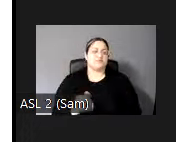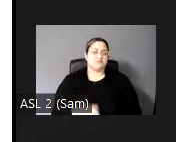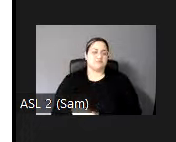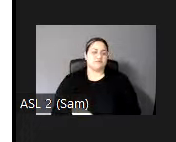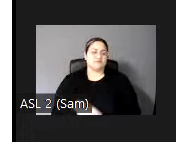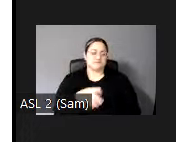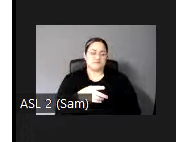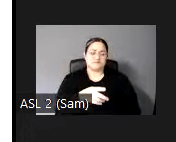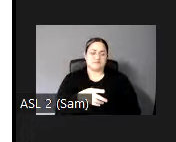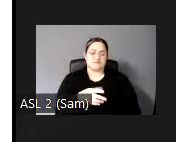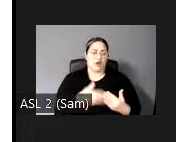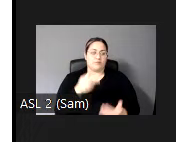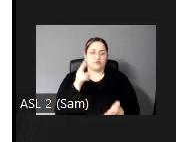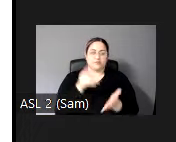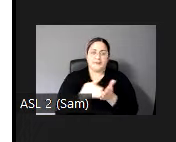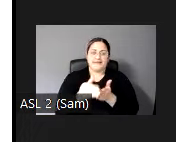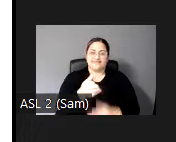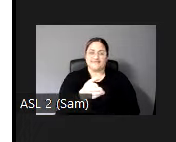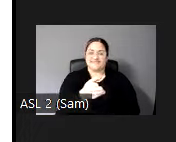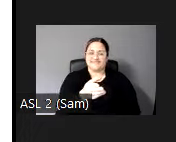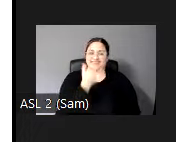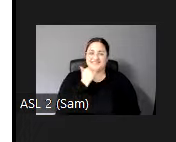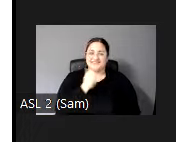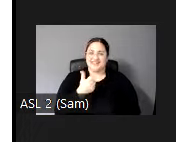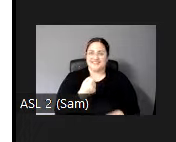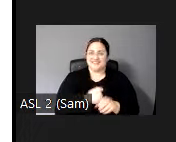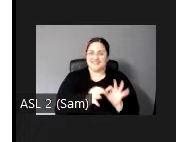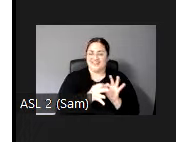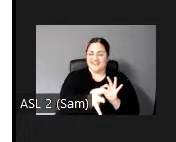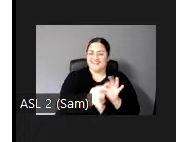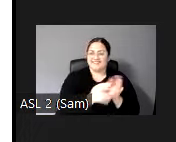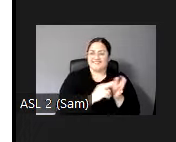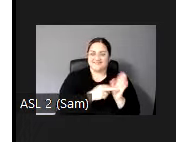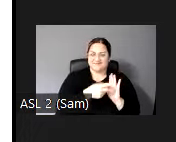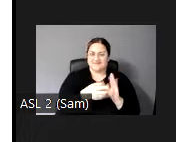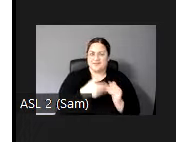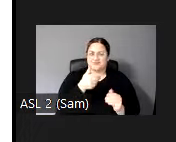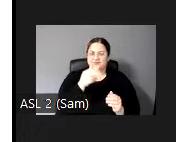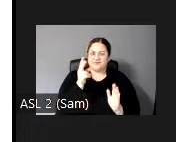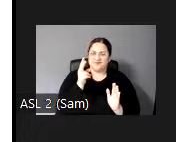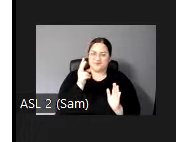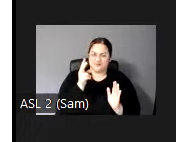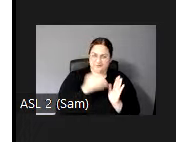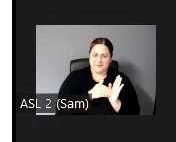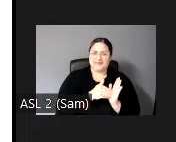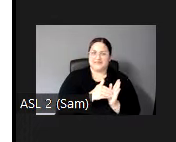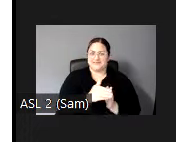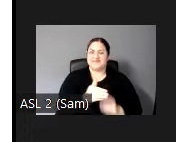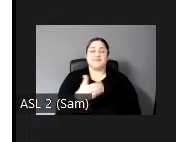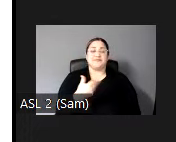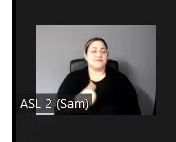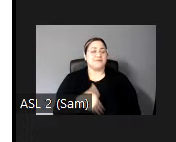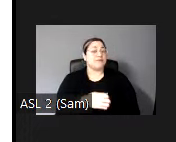our need for prevention and disease-modifying therapies, we could reduce the number of folks